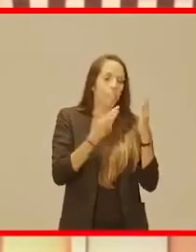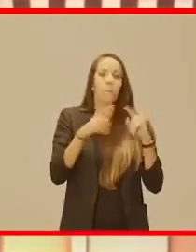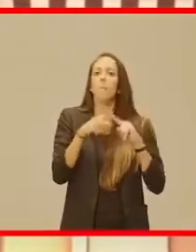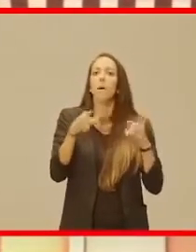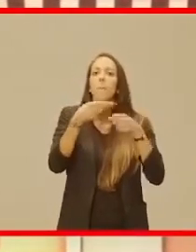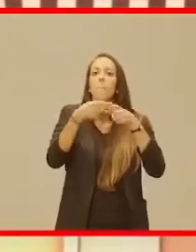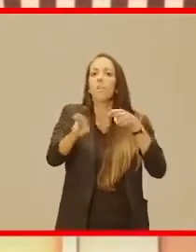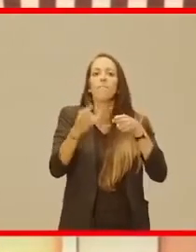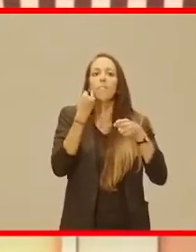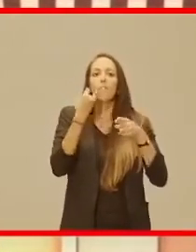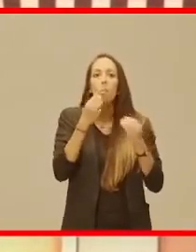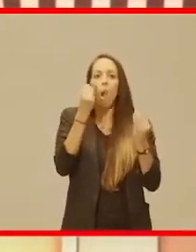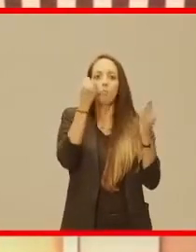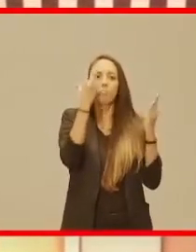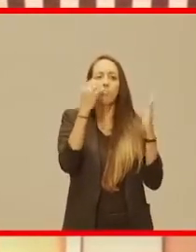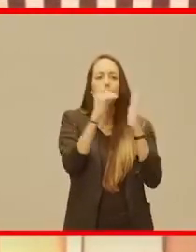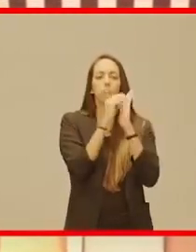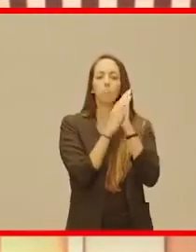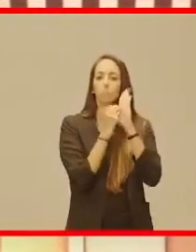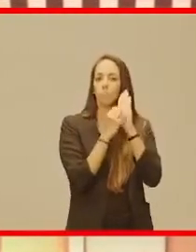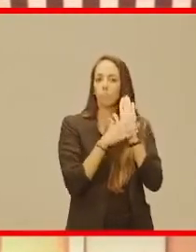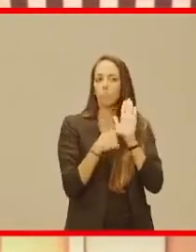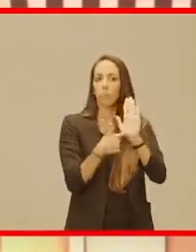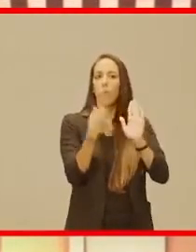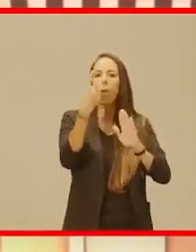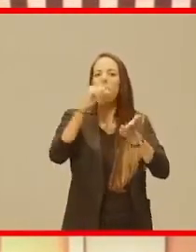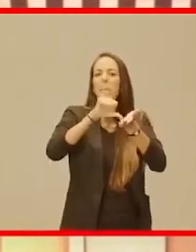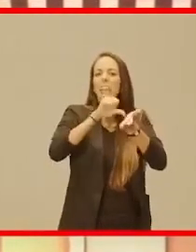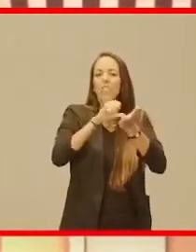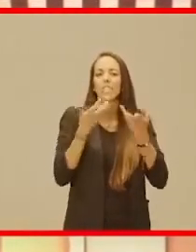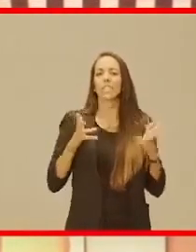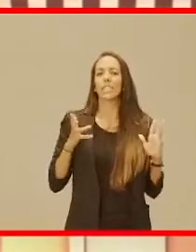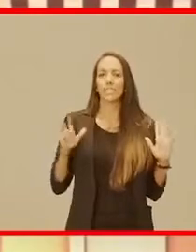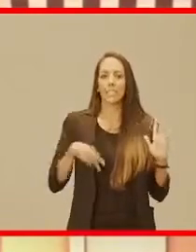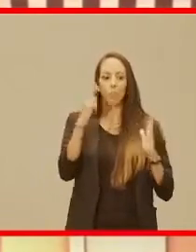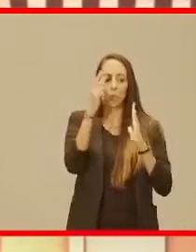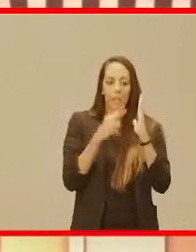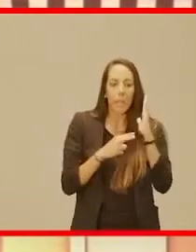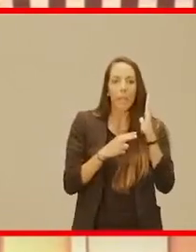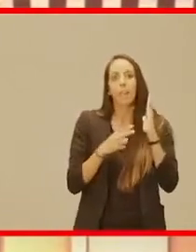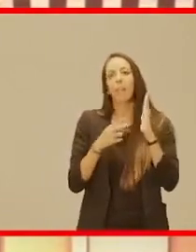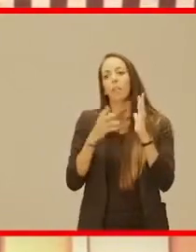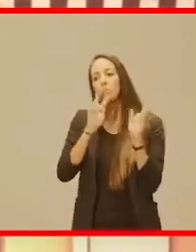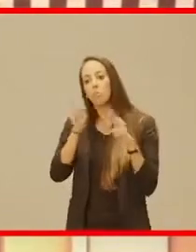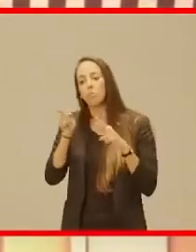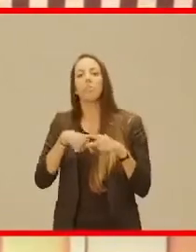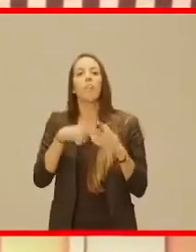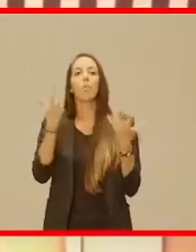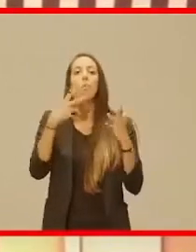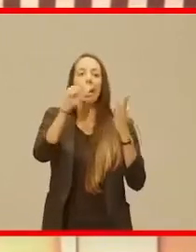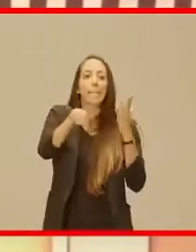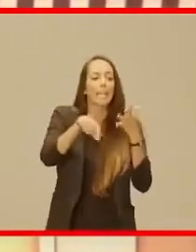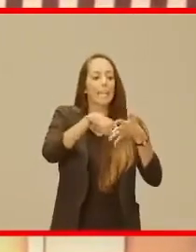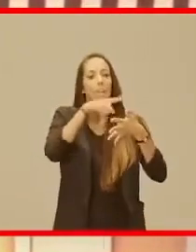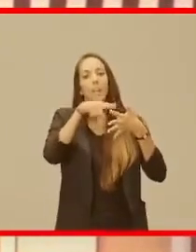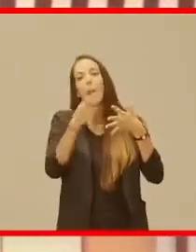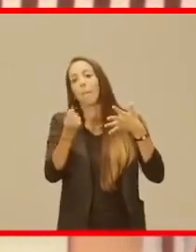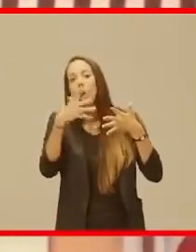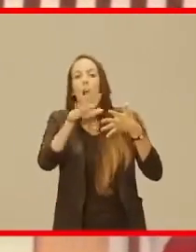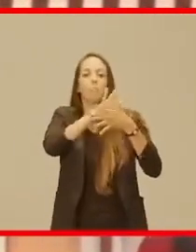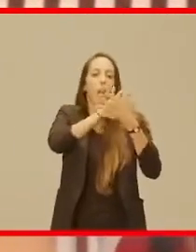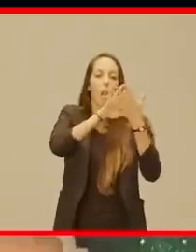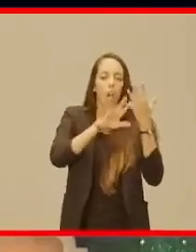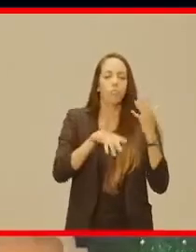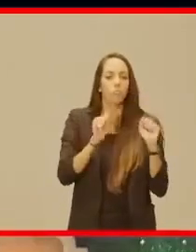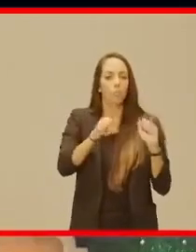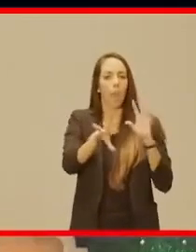But it's just as important to have that kind of one pager, real succinct. Here's what I need from you, and here's just some background on it. Yeah,